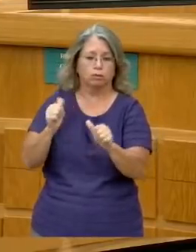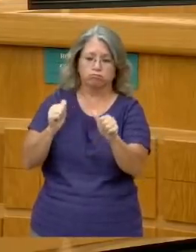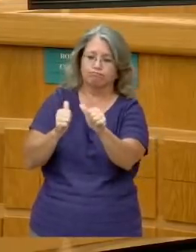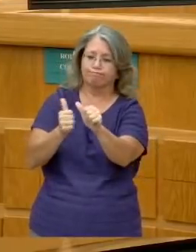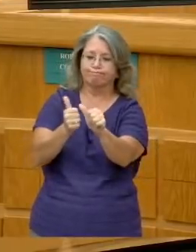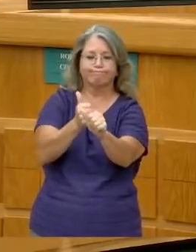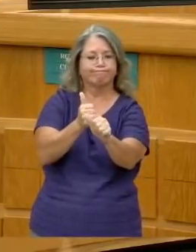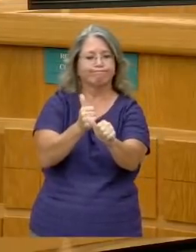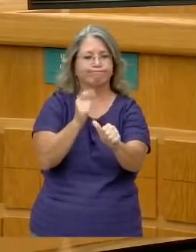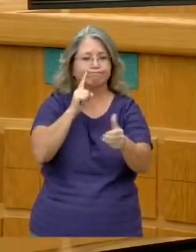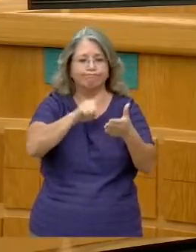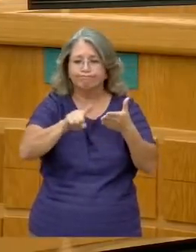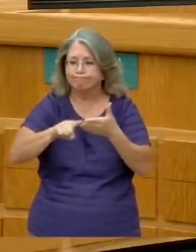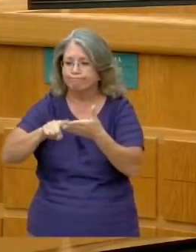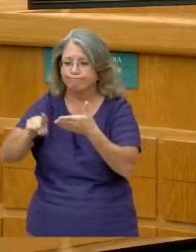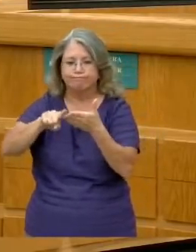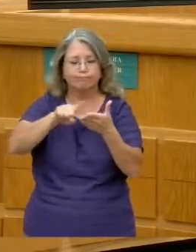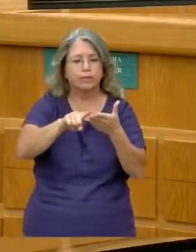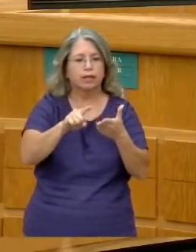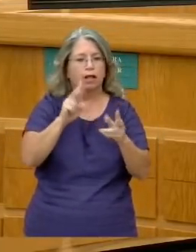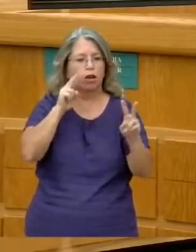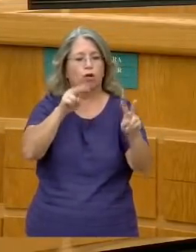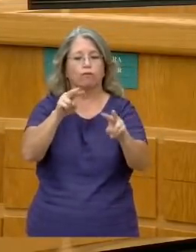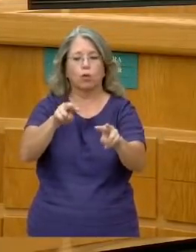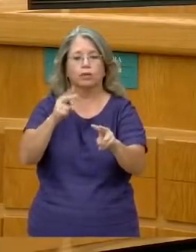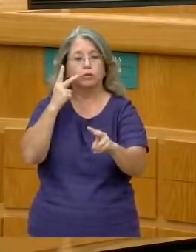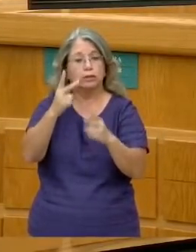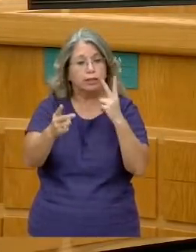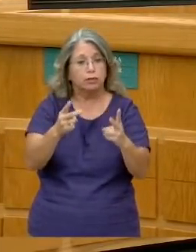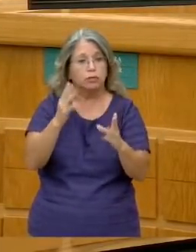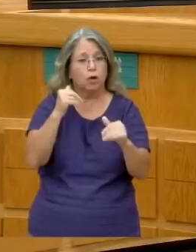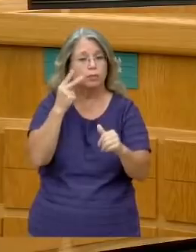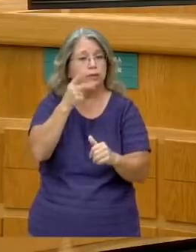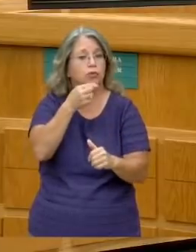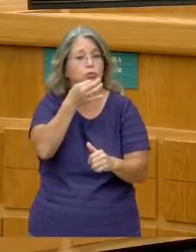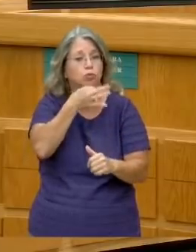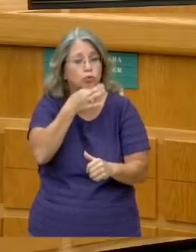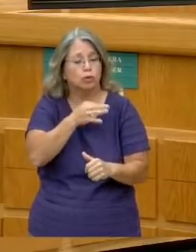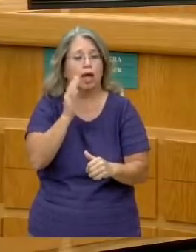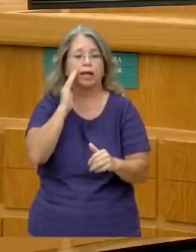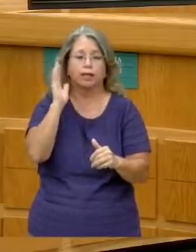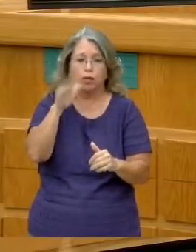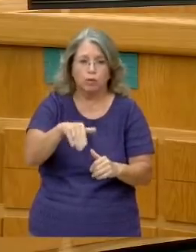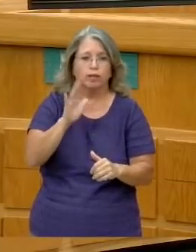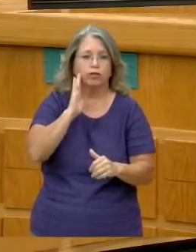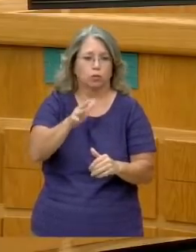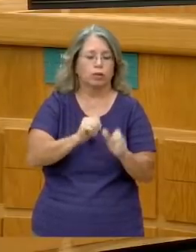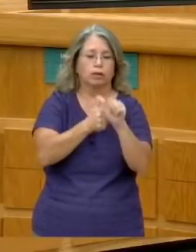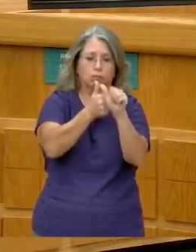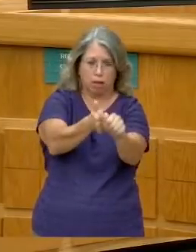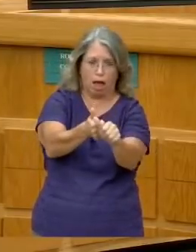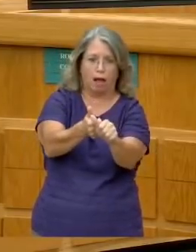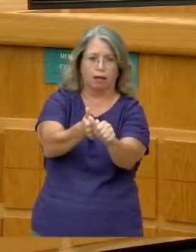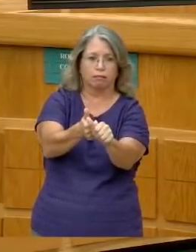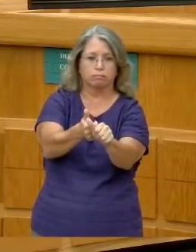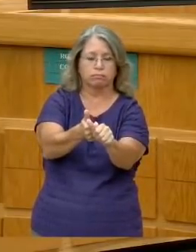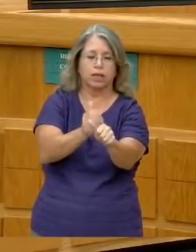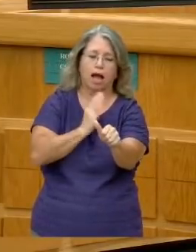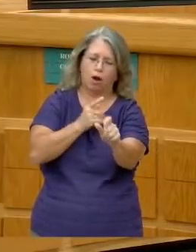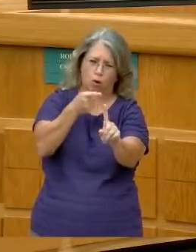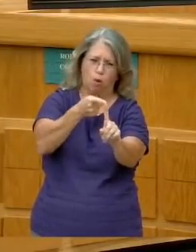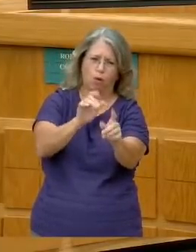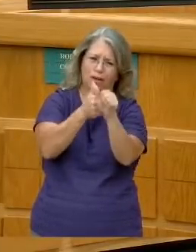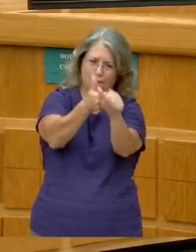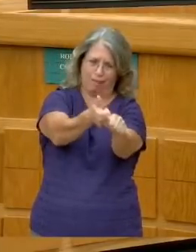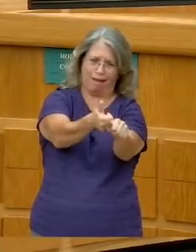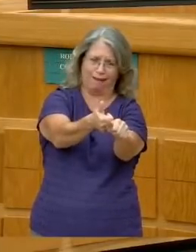so I'm looking forward to seeing you and hope to see you soon. And I know you'll be in compliance because our goal is compliance. It's